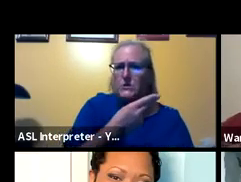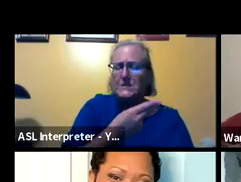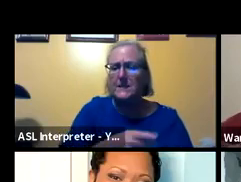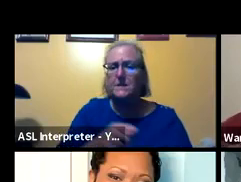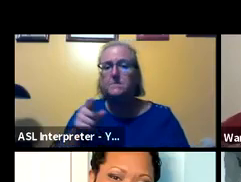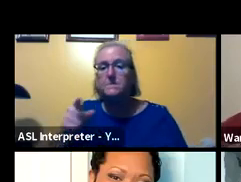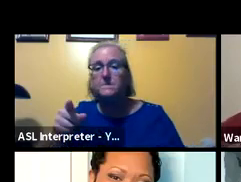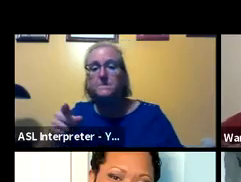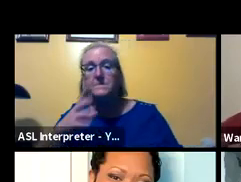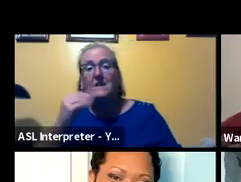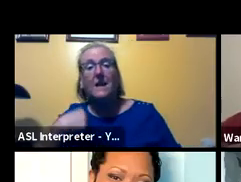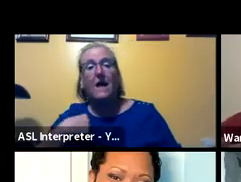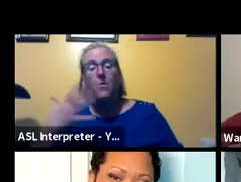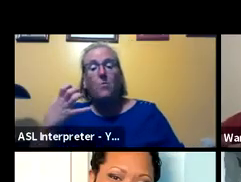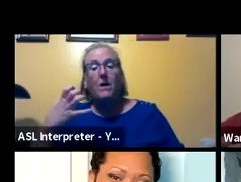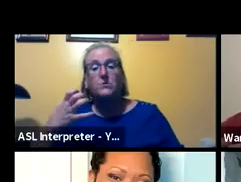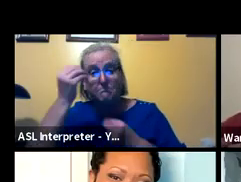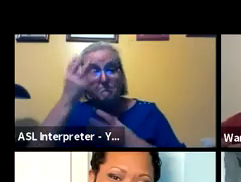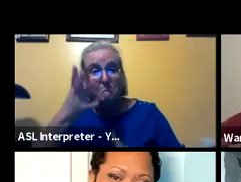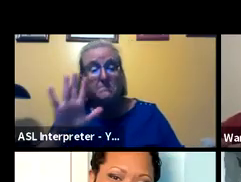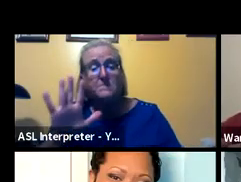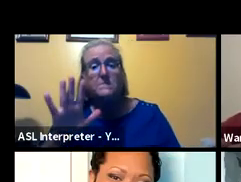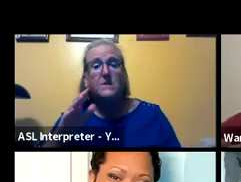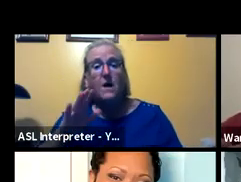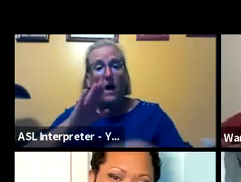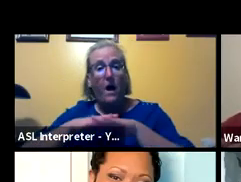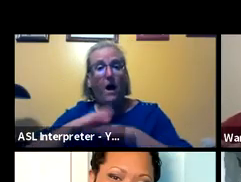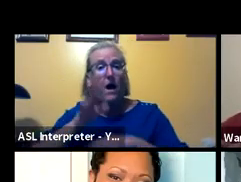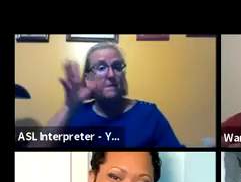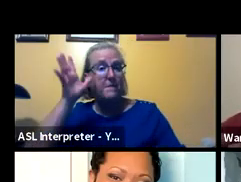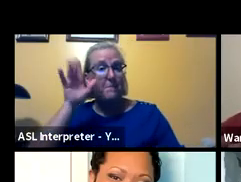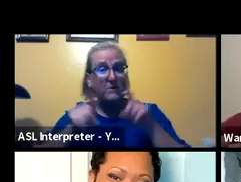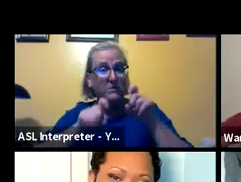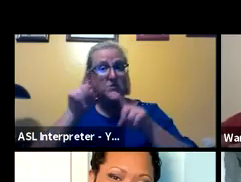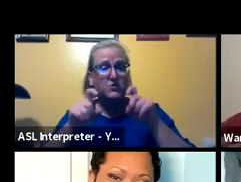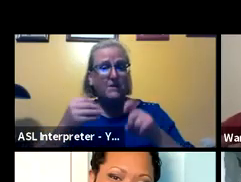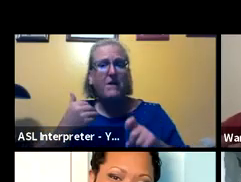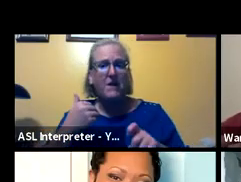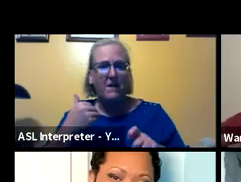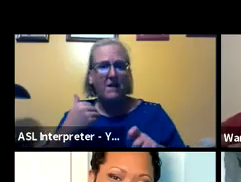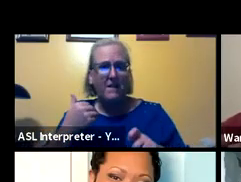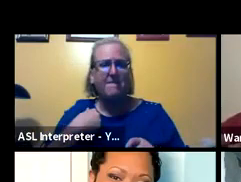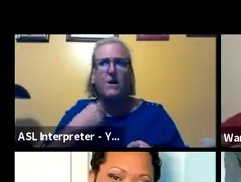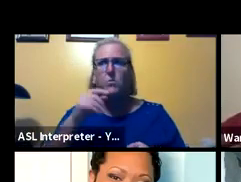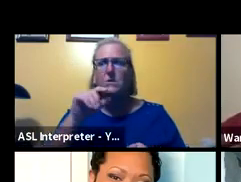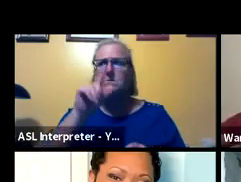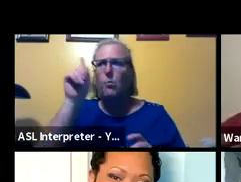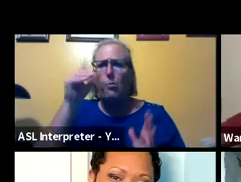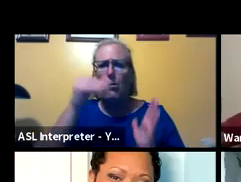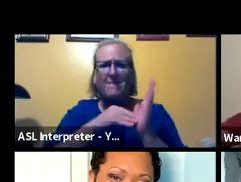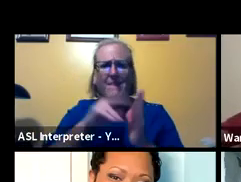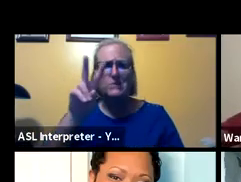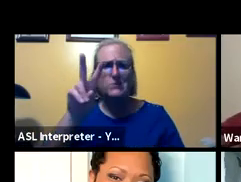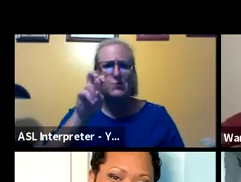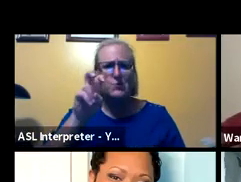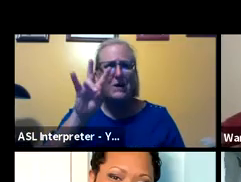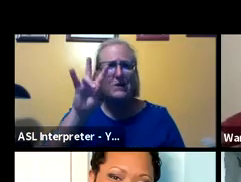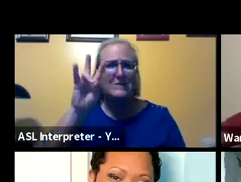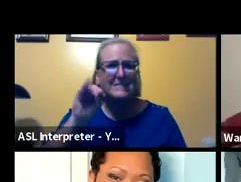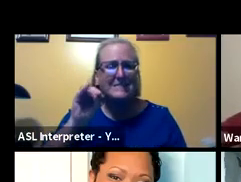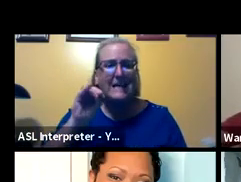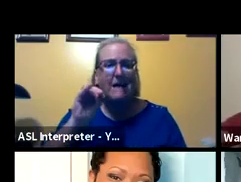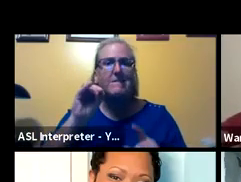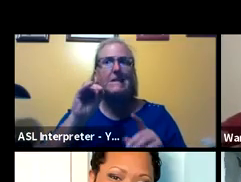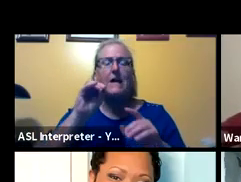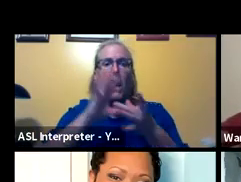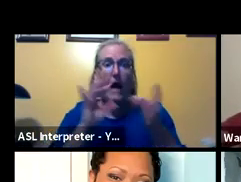jump in, on our parent survey, there were actually 1,270 expanded comments. And I